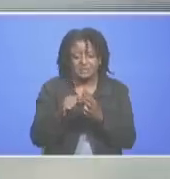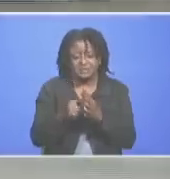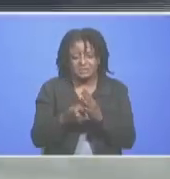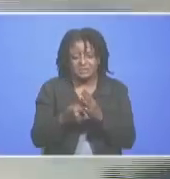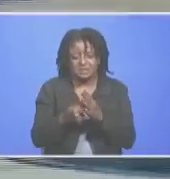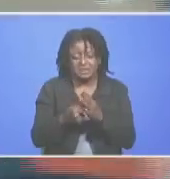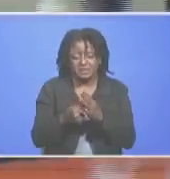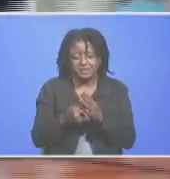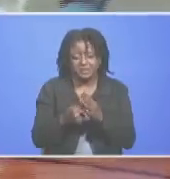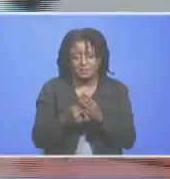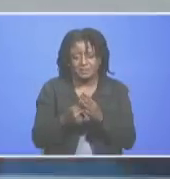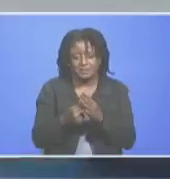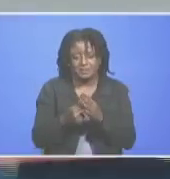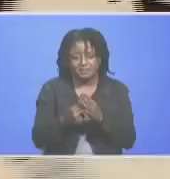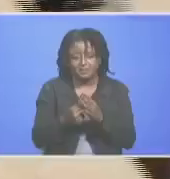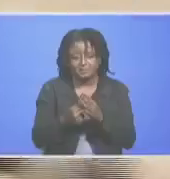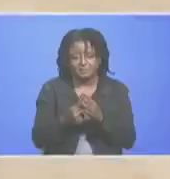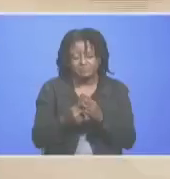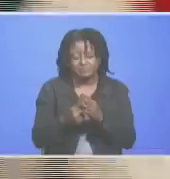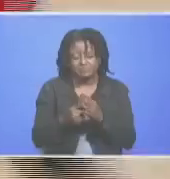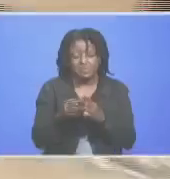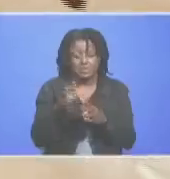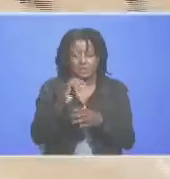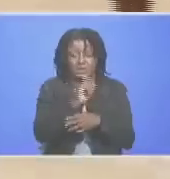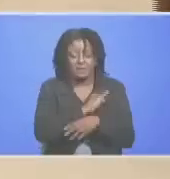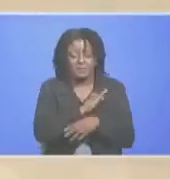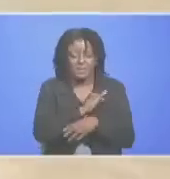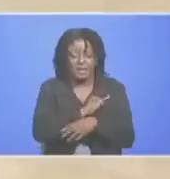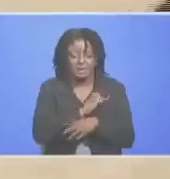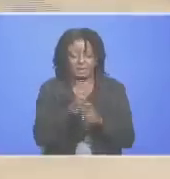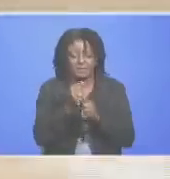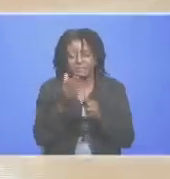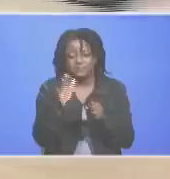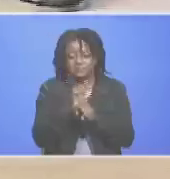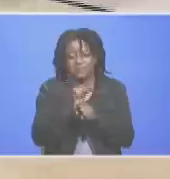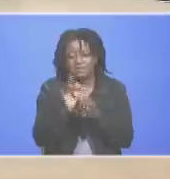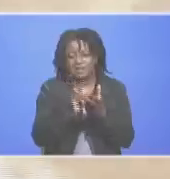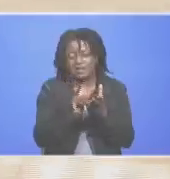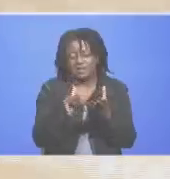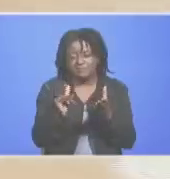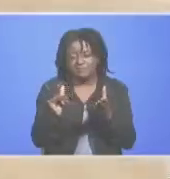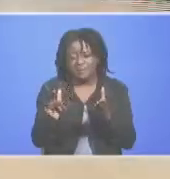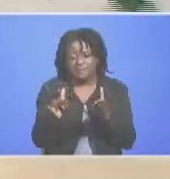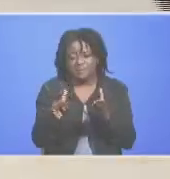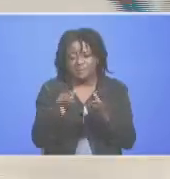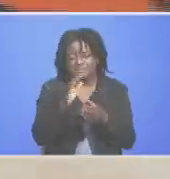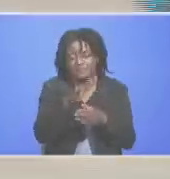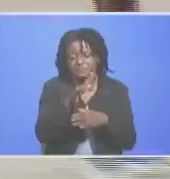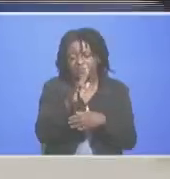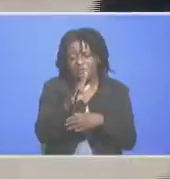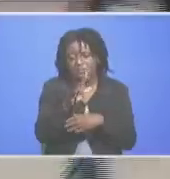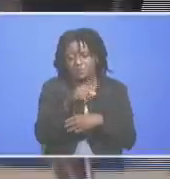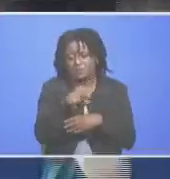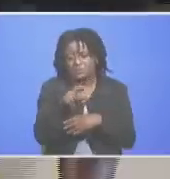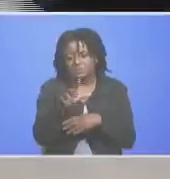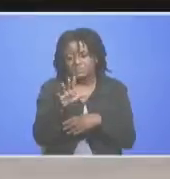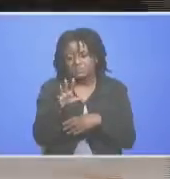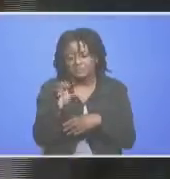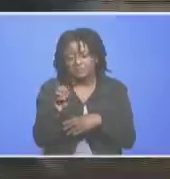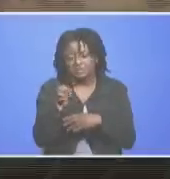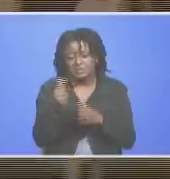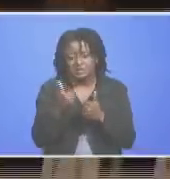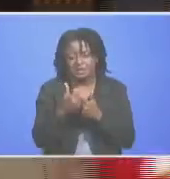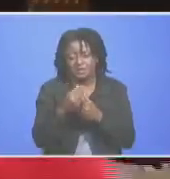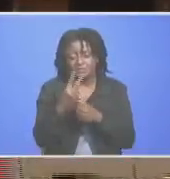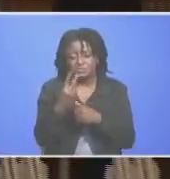down the stretch, and the Cove Impalas took full advantage, winning in come-from-behind fashion 53-50. Game 2 is set